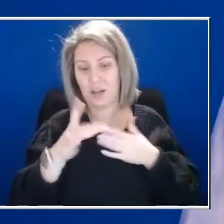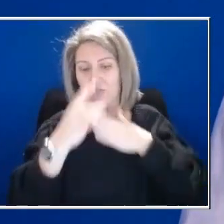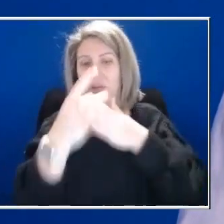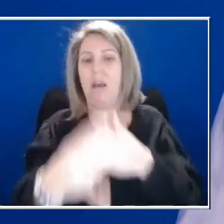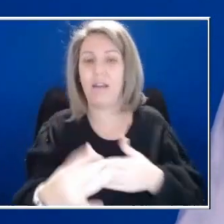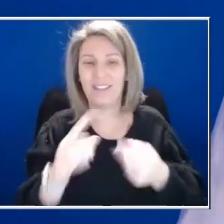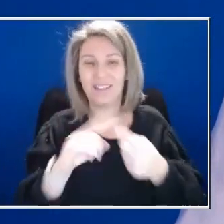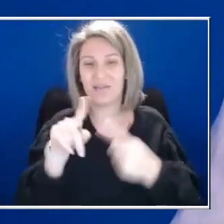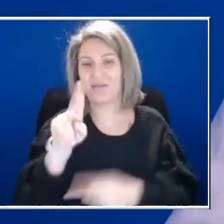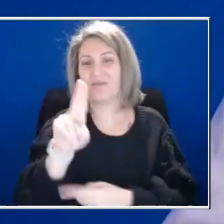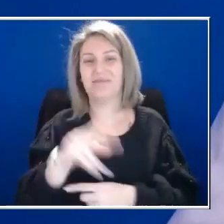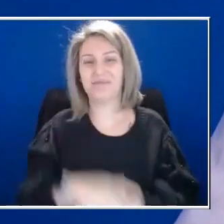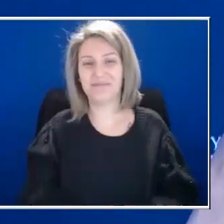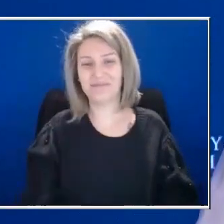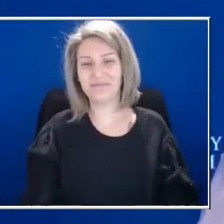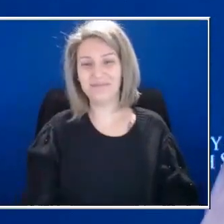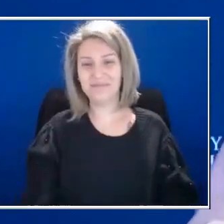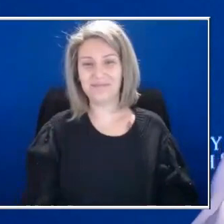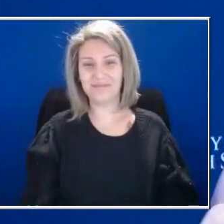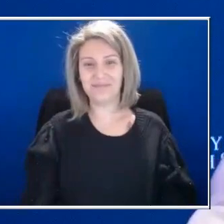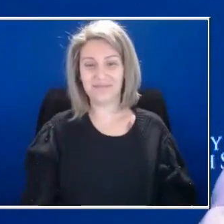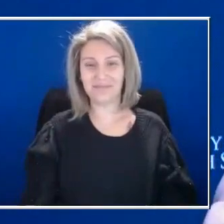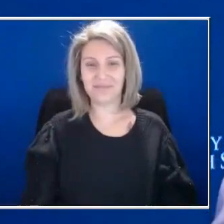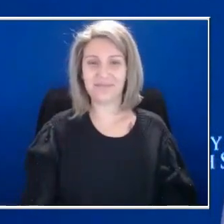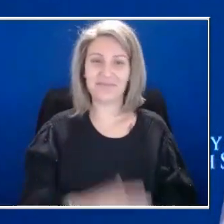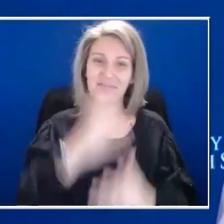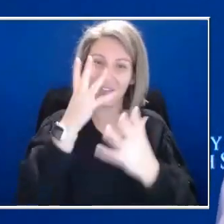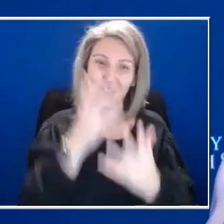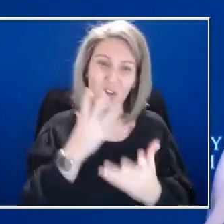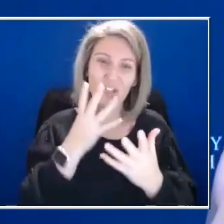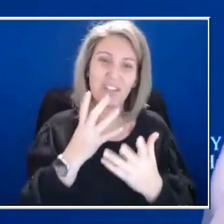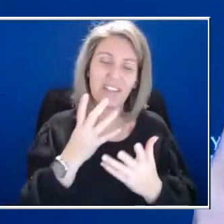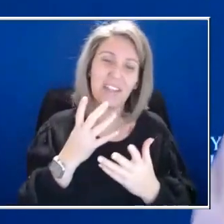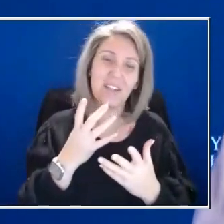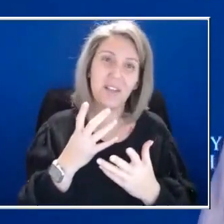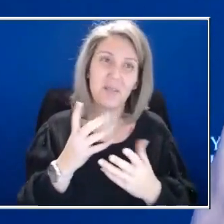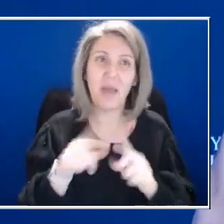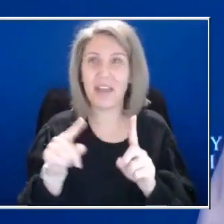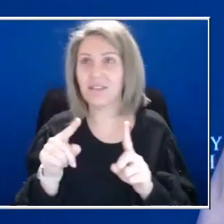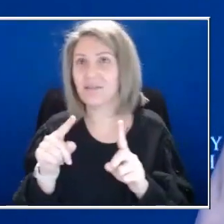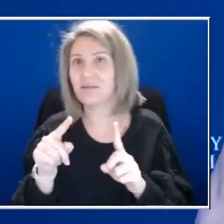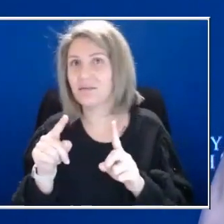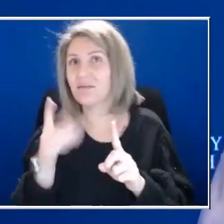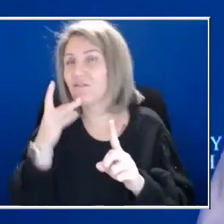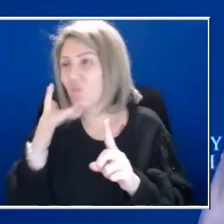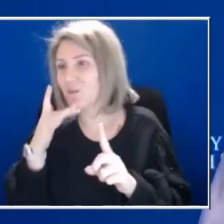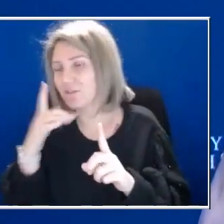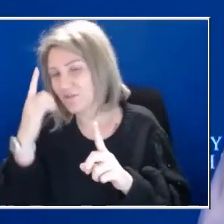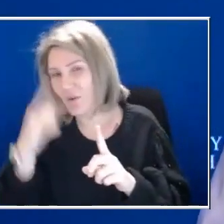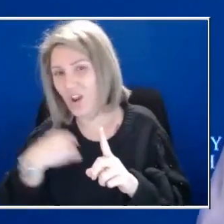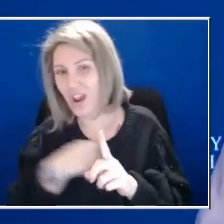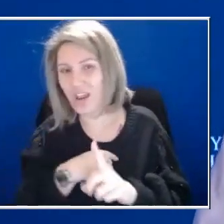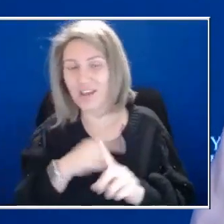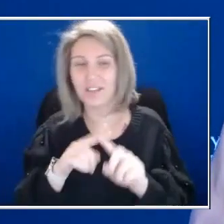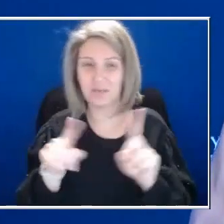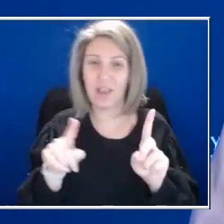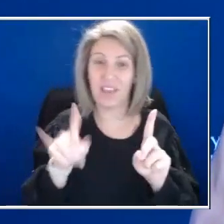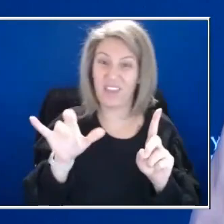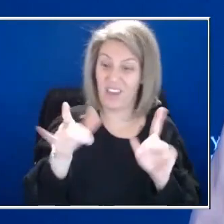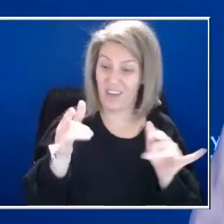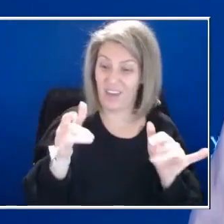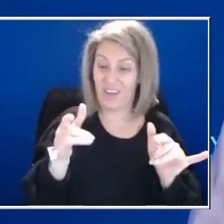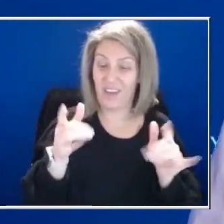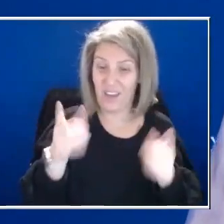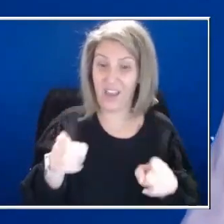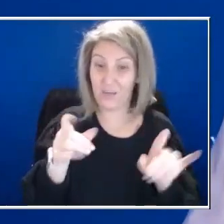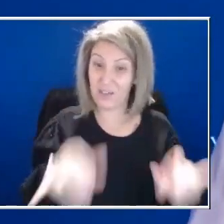that's unfortunately, or you know, fortunately for yeah. us, but unfortunately, it's not an uncommon phenomenon that people come